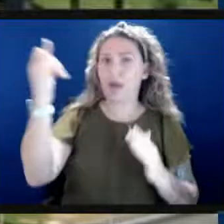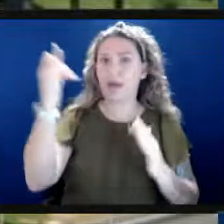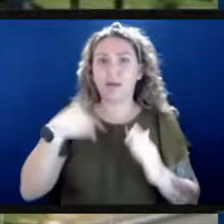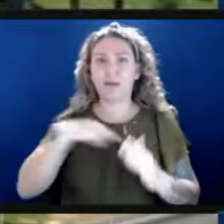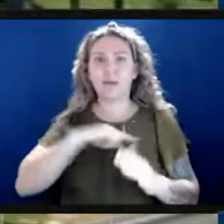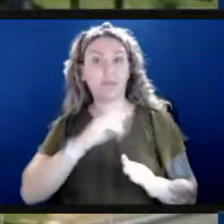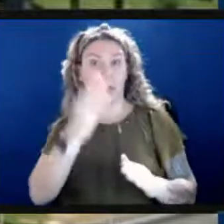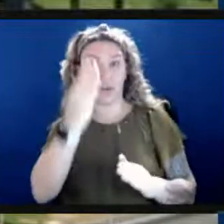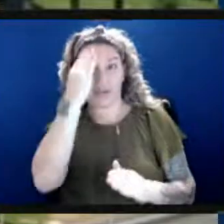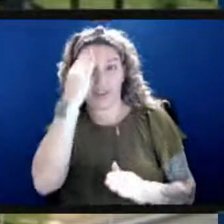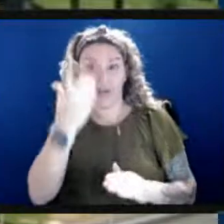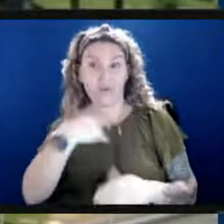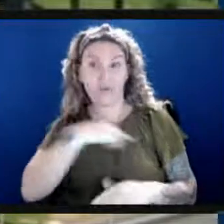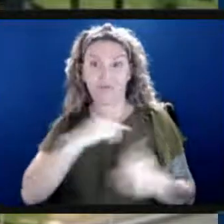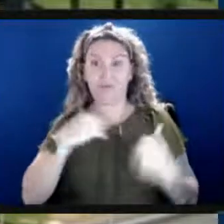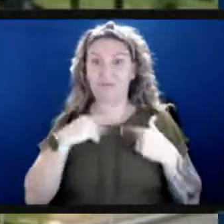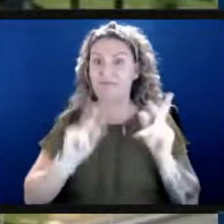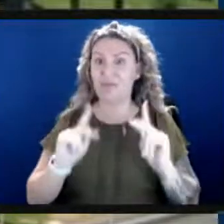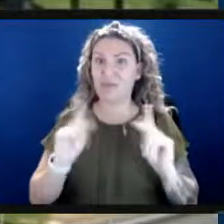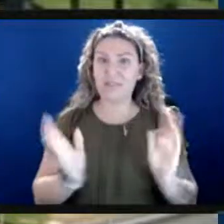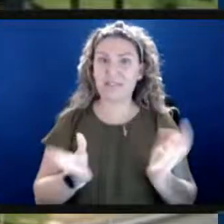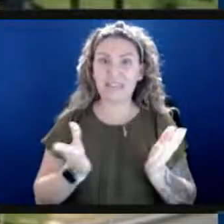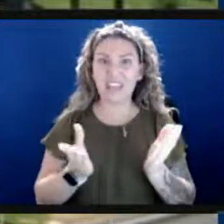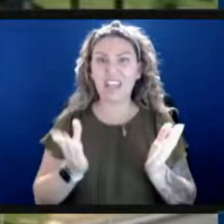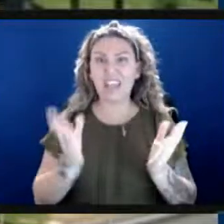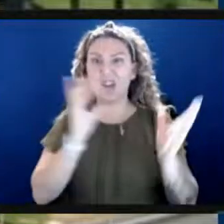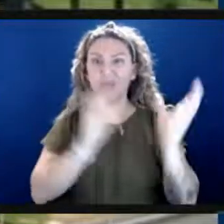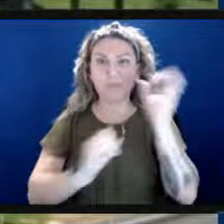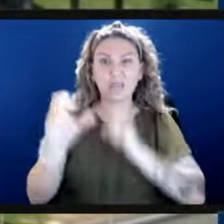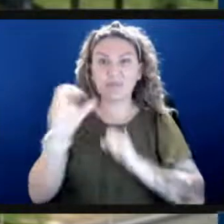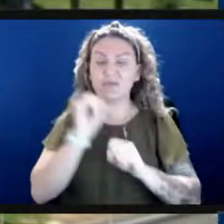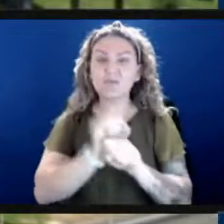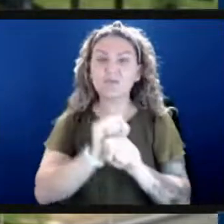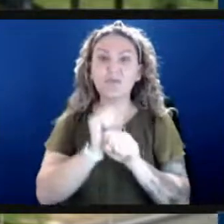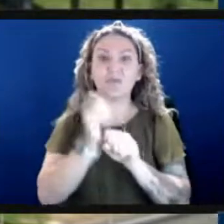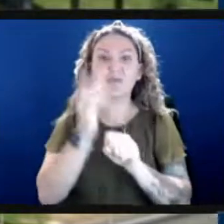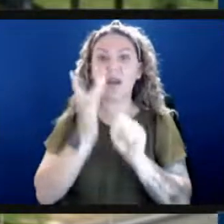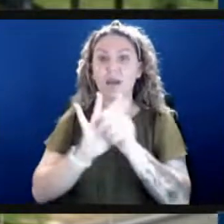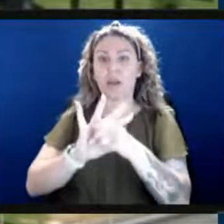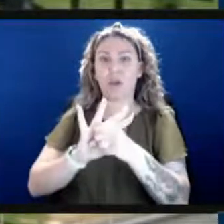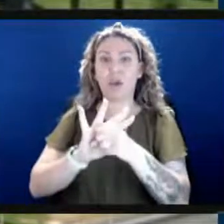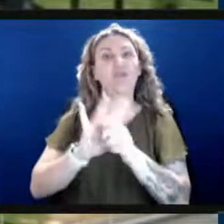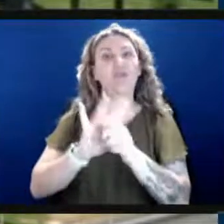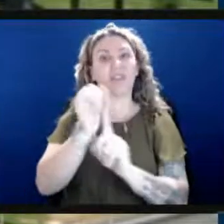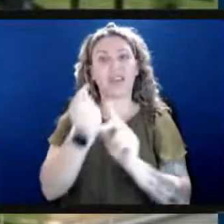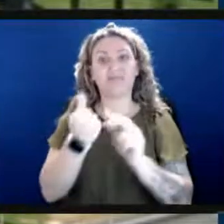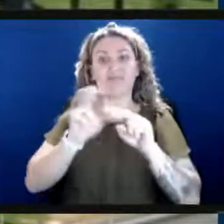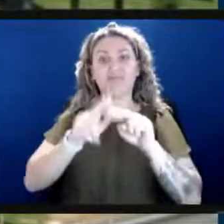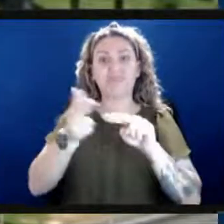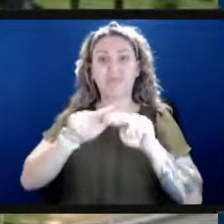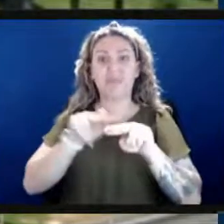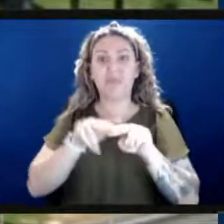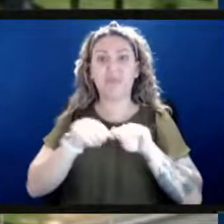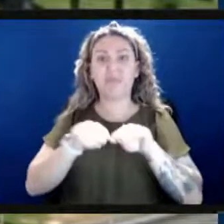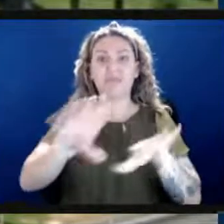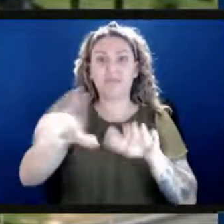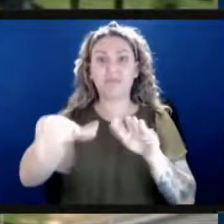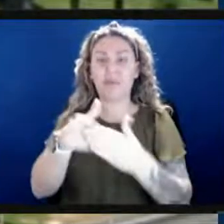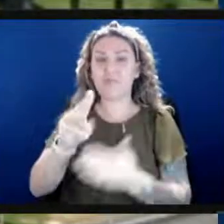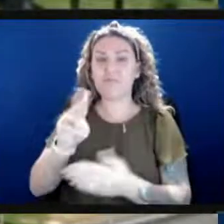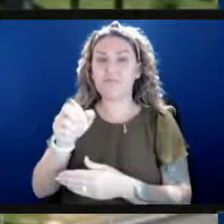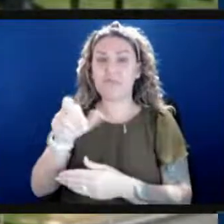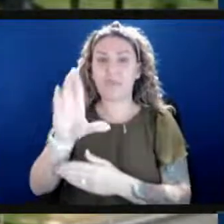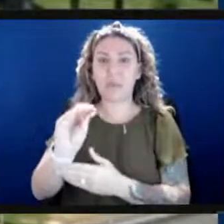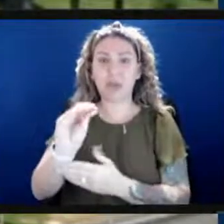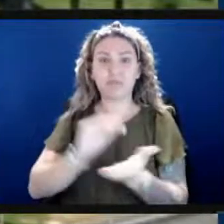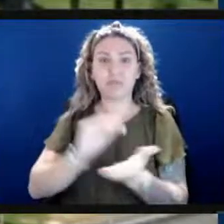had people here that have been missing work due to COVID. COVID cases are going up across the metro. Dr. Dana Hawkinson joins us with the count,